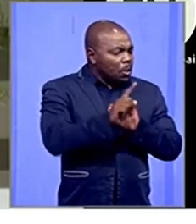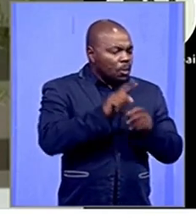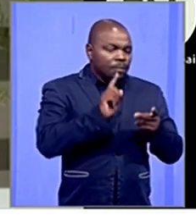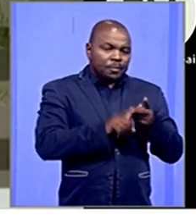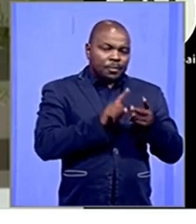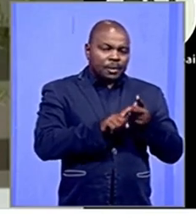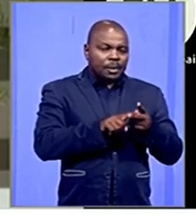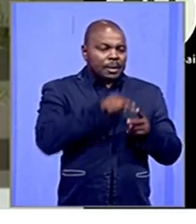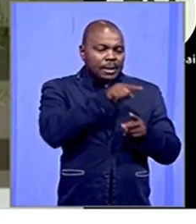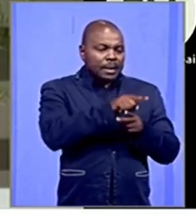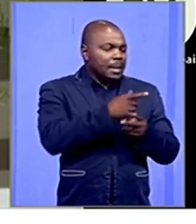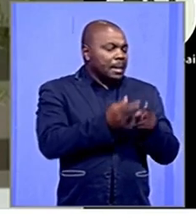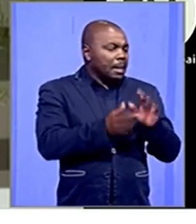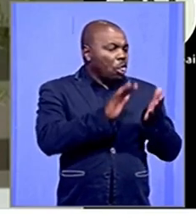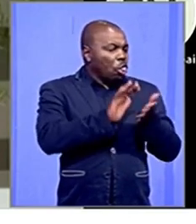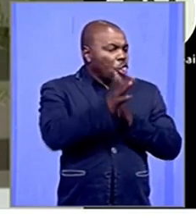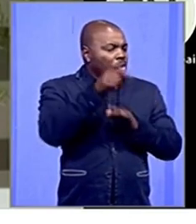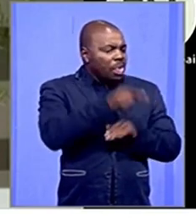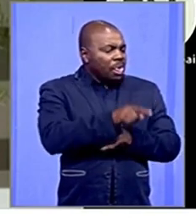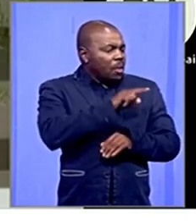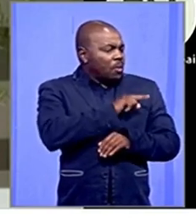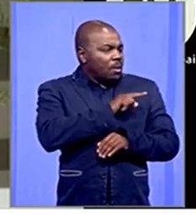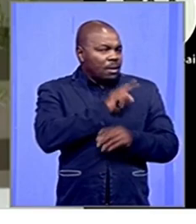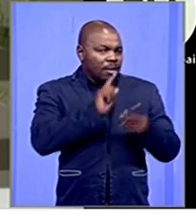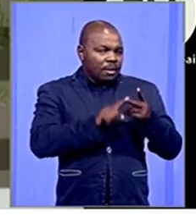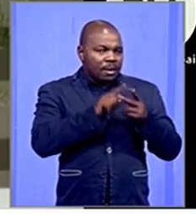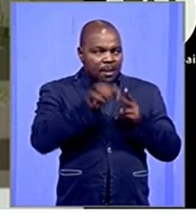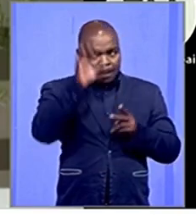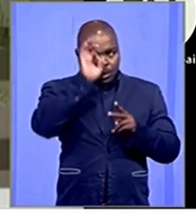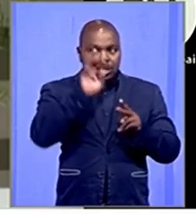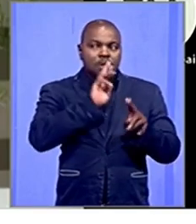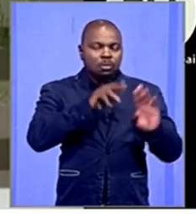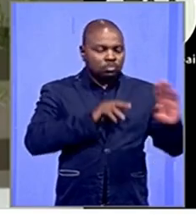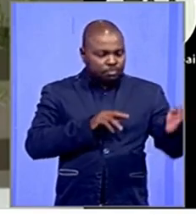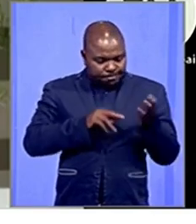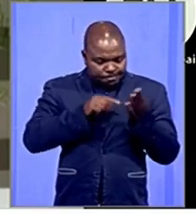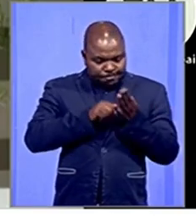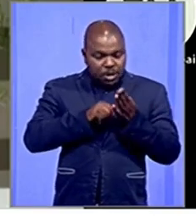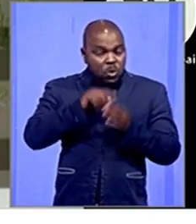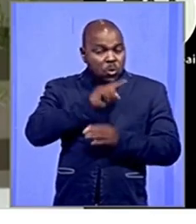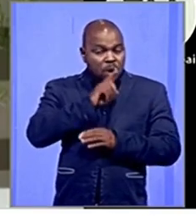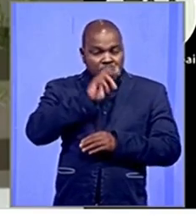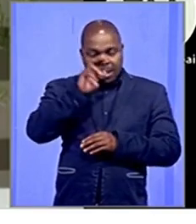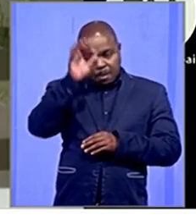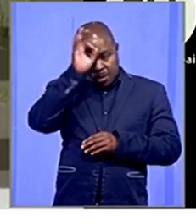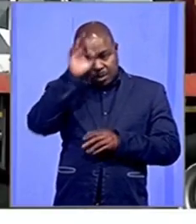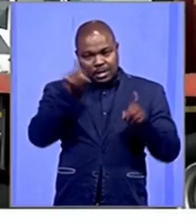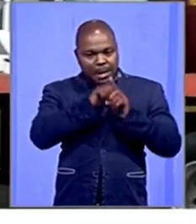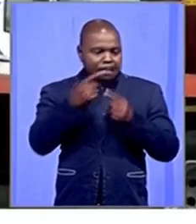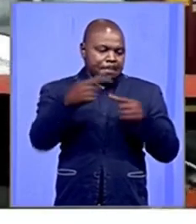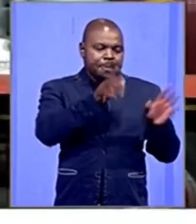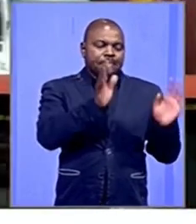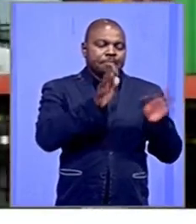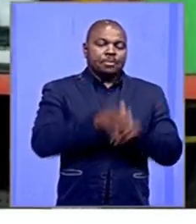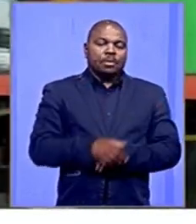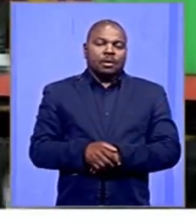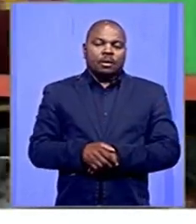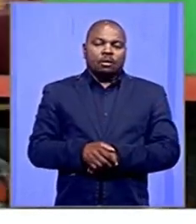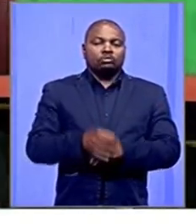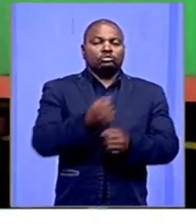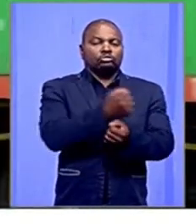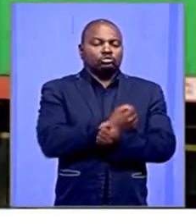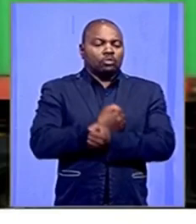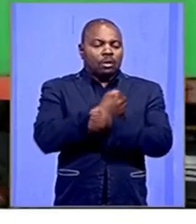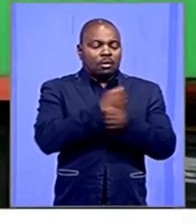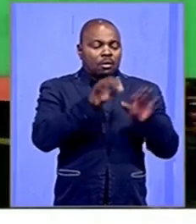be the cause of the damage, and get obviously police reports as well, because police were present at the scene. Mokgatlo wa dilori